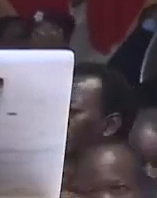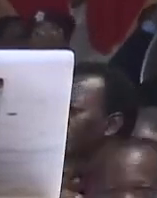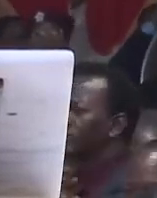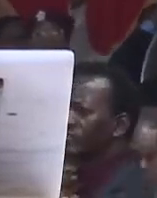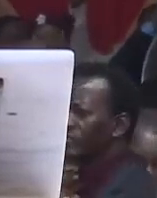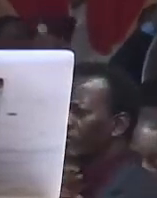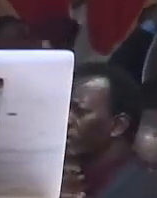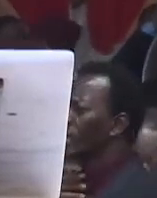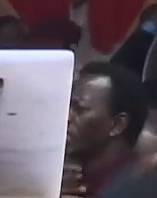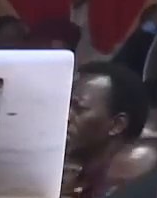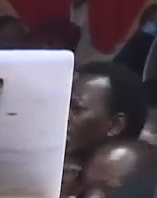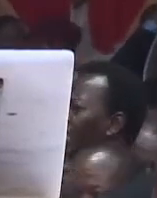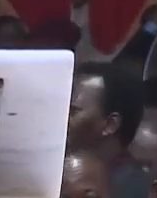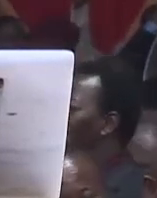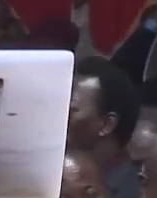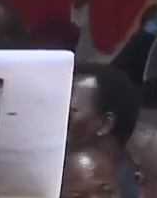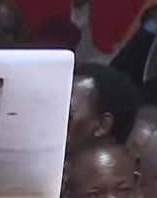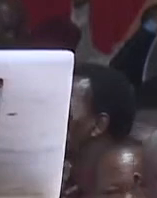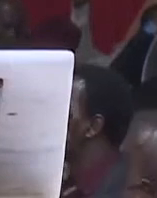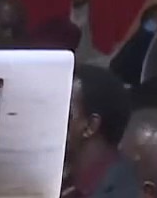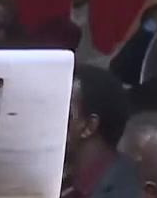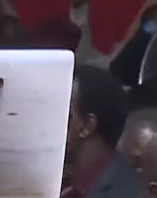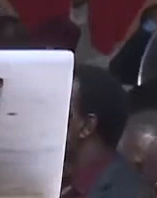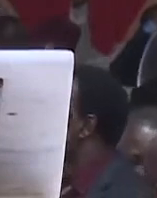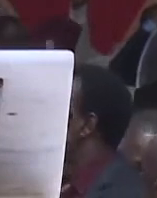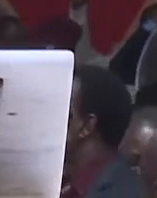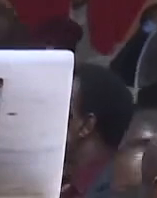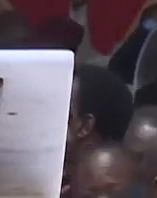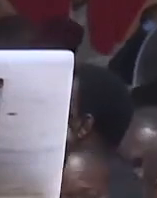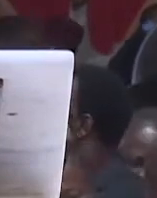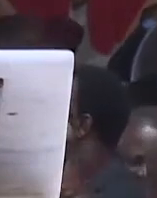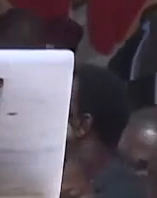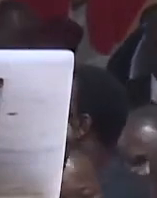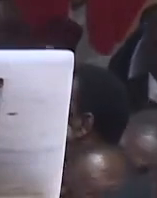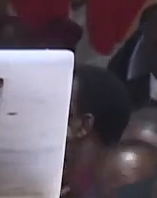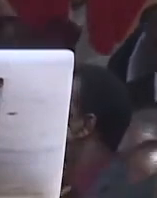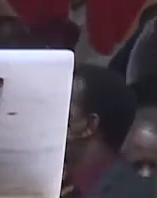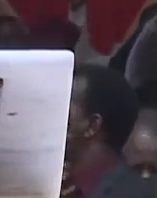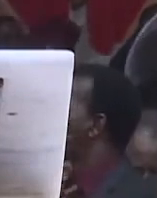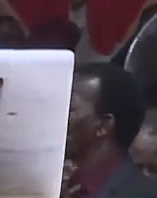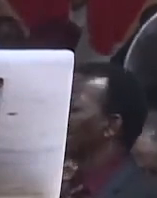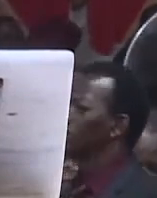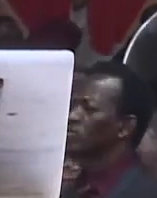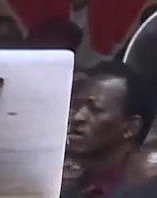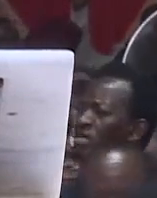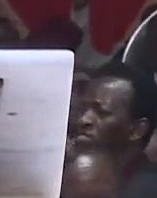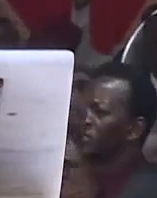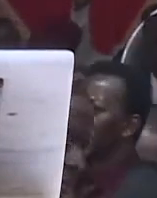own healings too. Let's go ahead and talk to God.